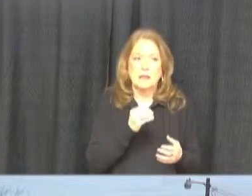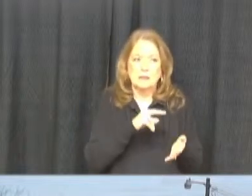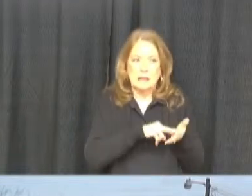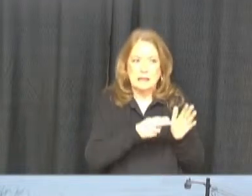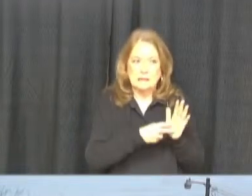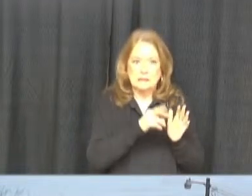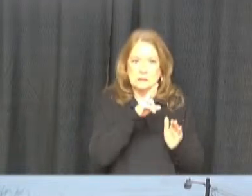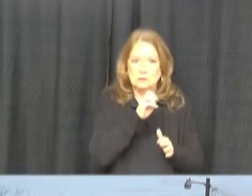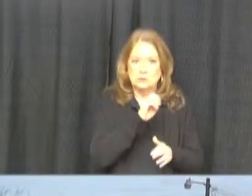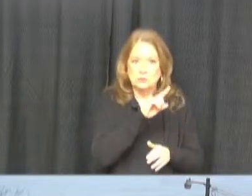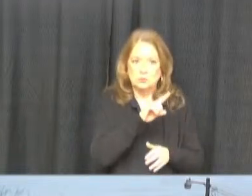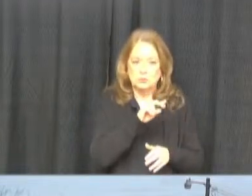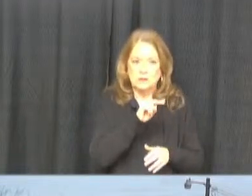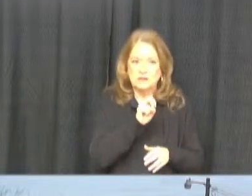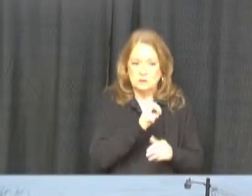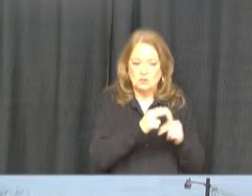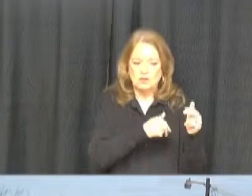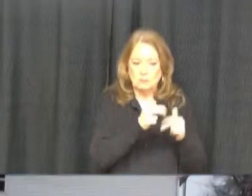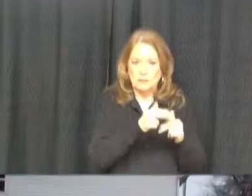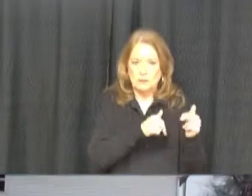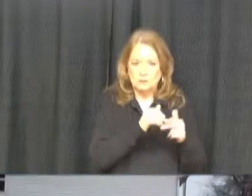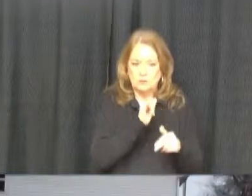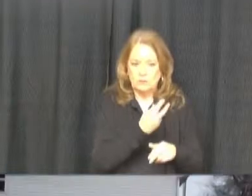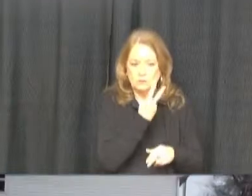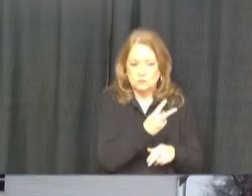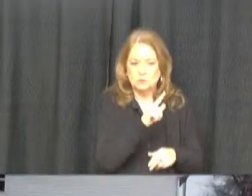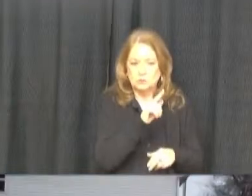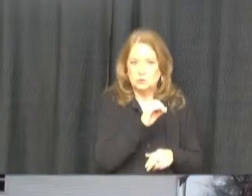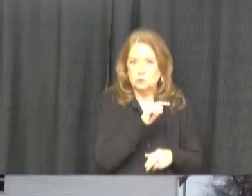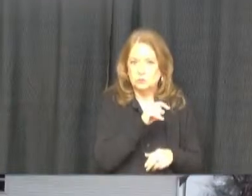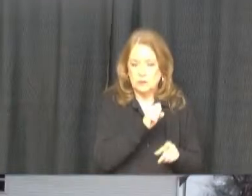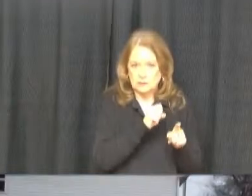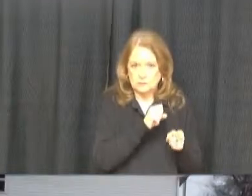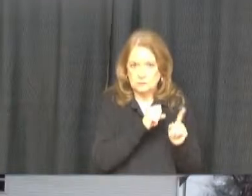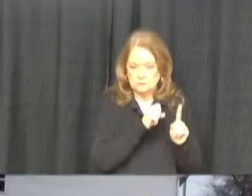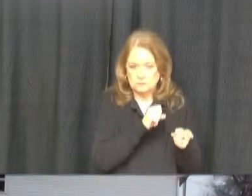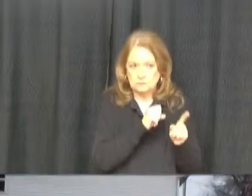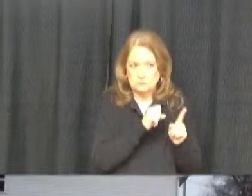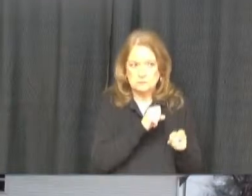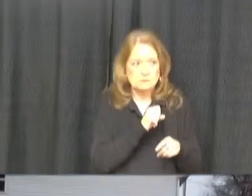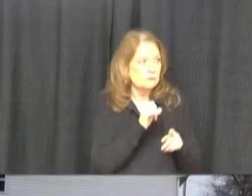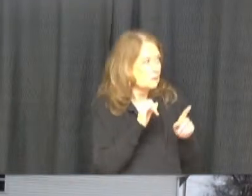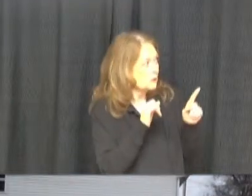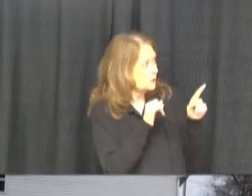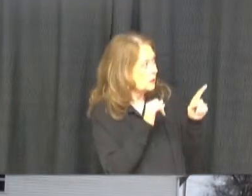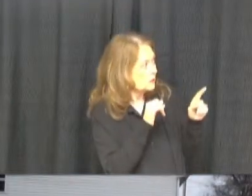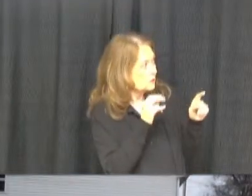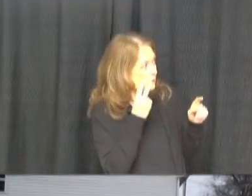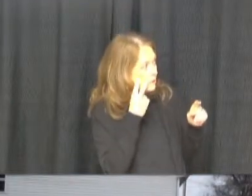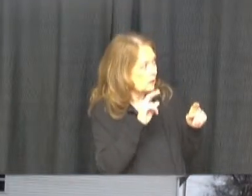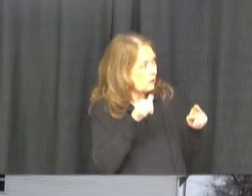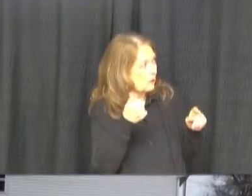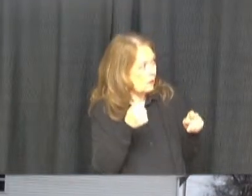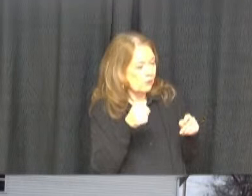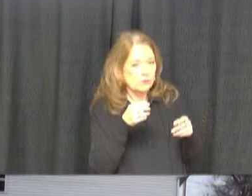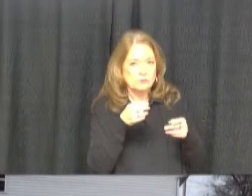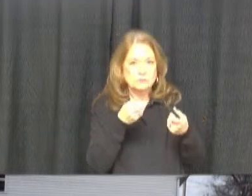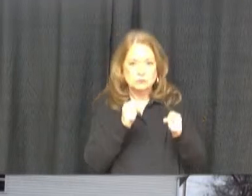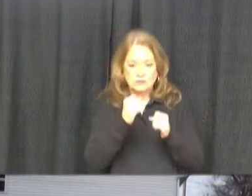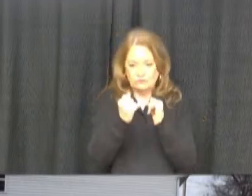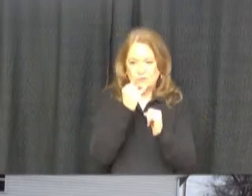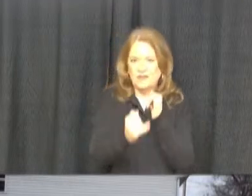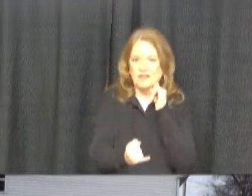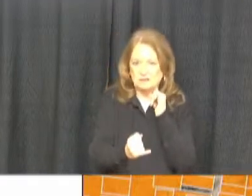to rezone and rebuild on these 2 lots. Here's a look up of the street from the end of the cul-de-sac.